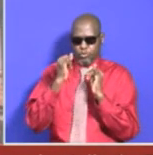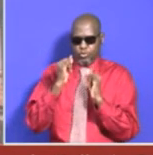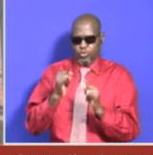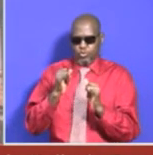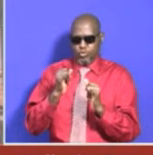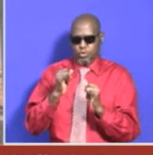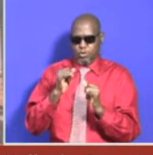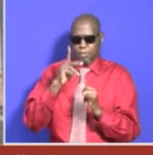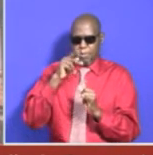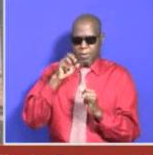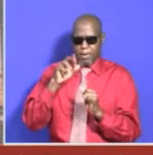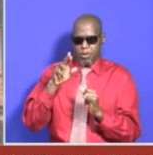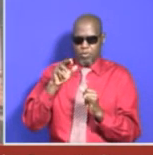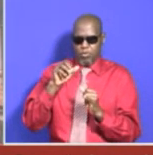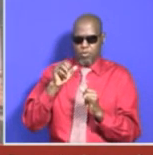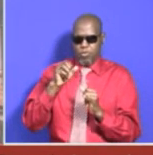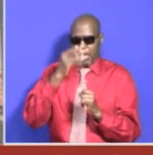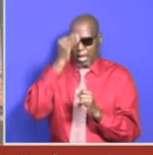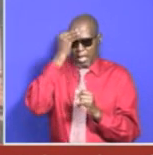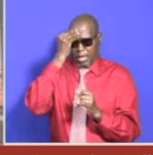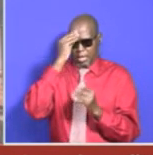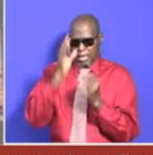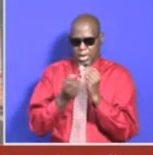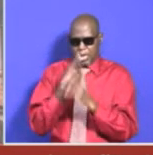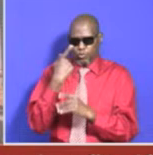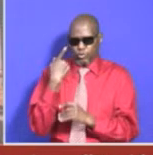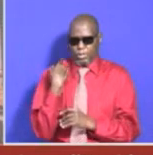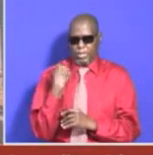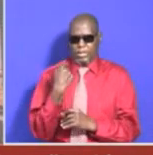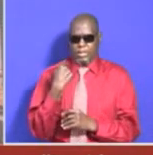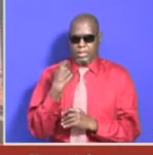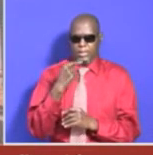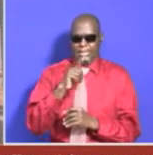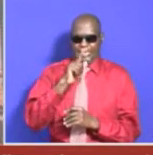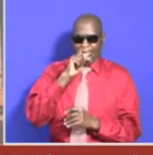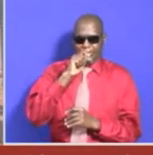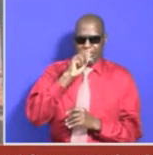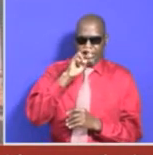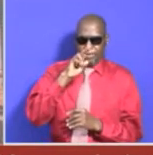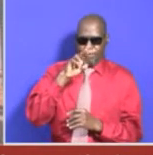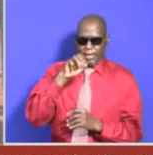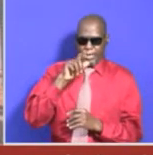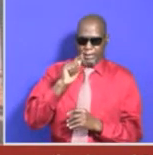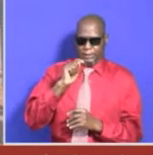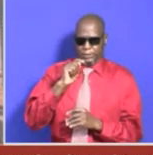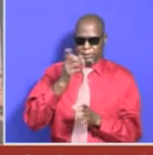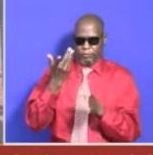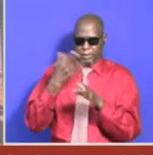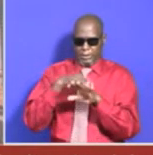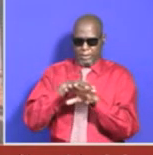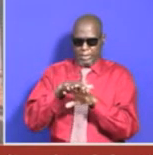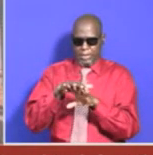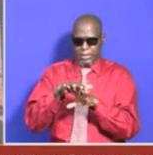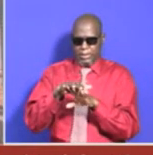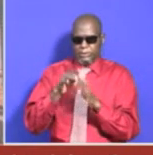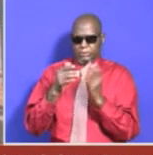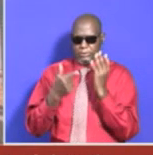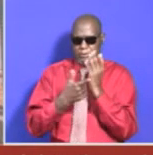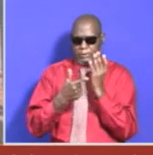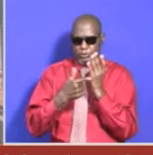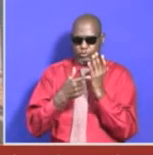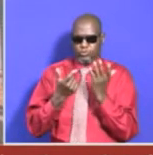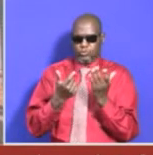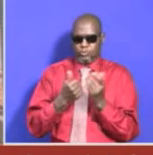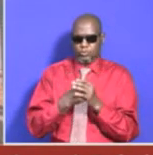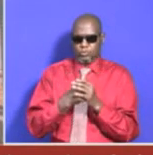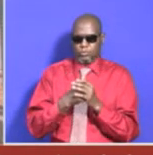learning policy launched recently. Learning institutions, especially TVETs, have been urged to integrate intelligent digital technologies to aid in